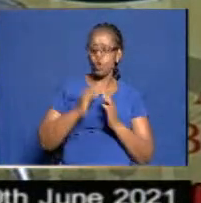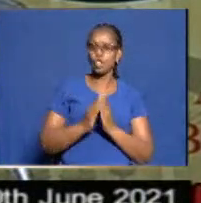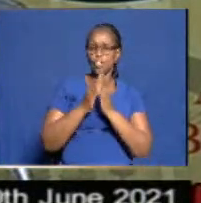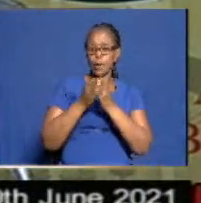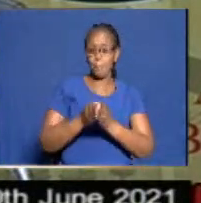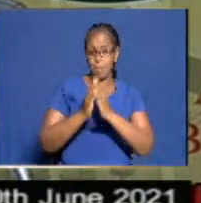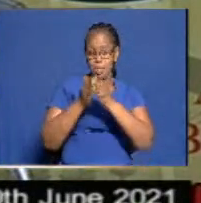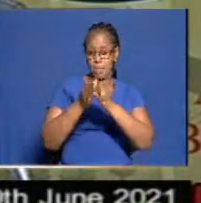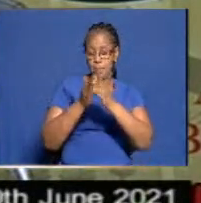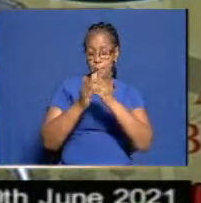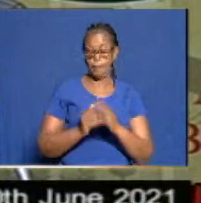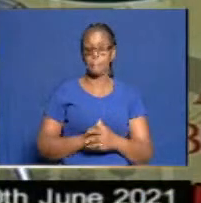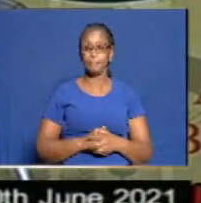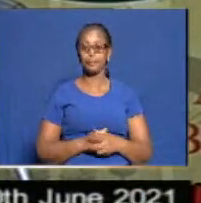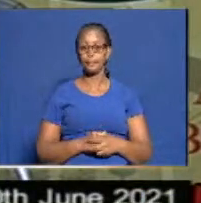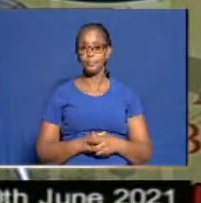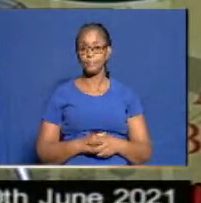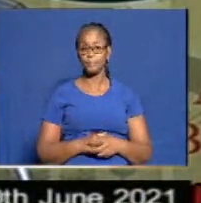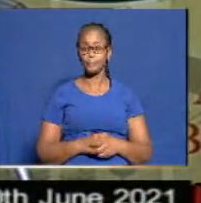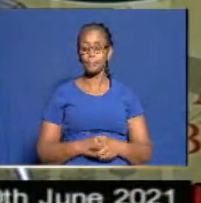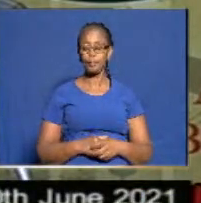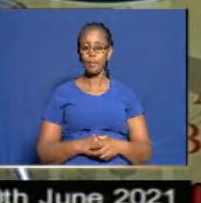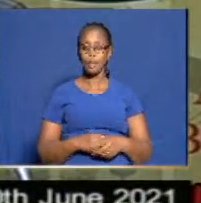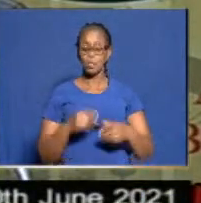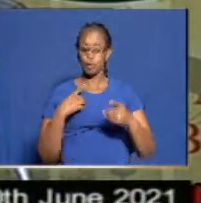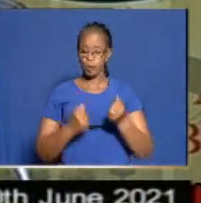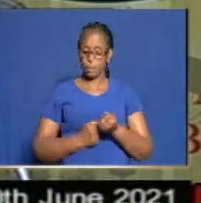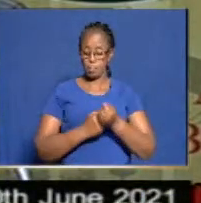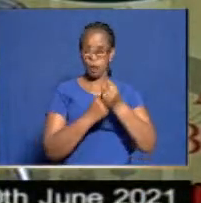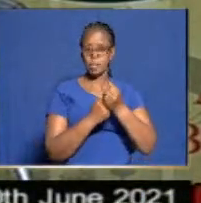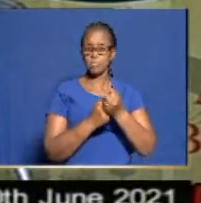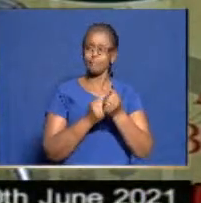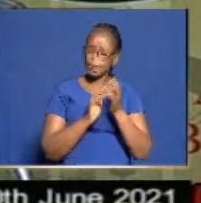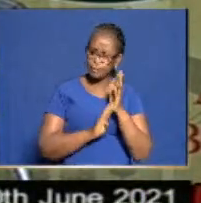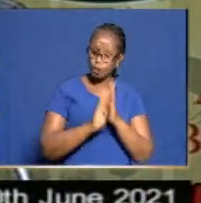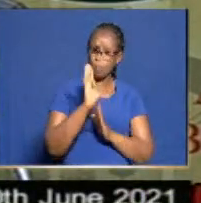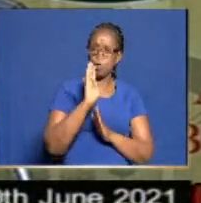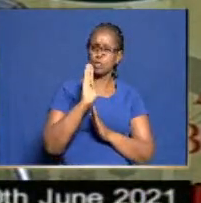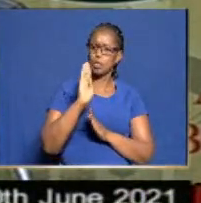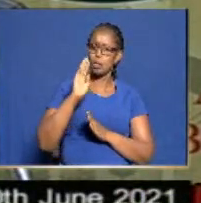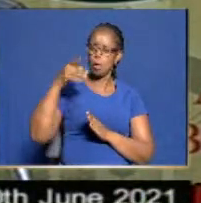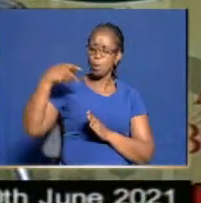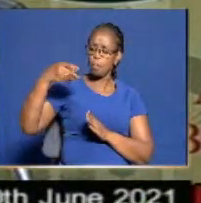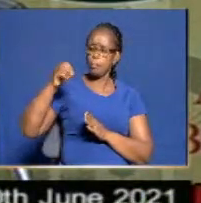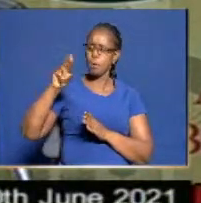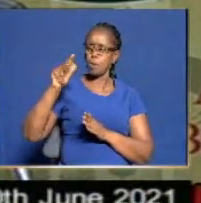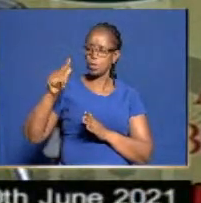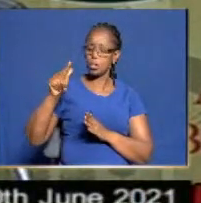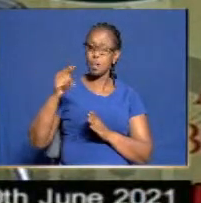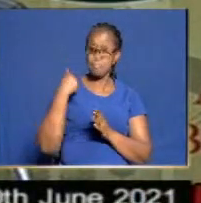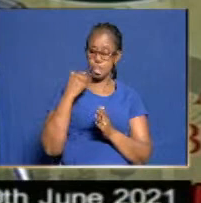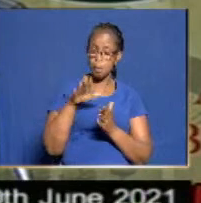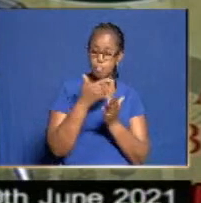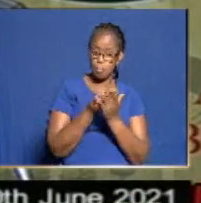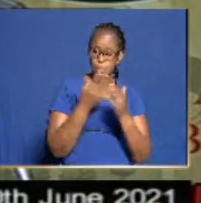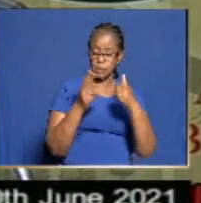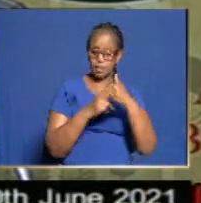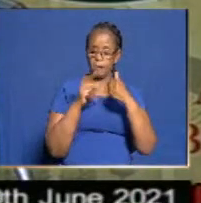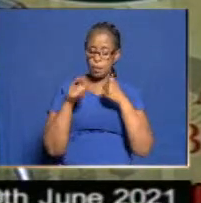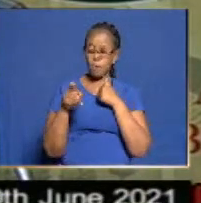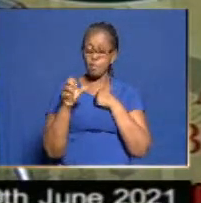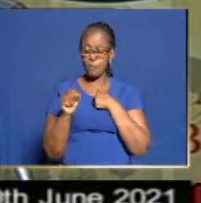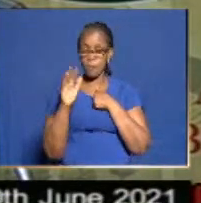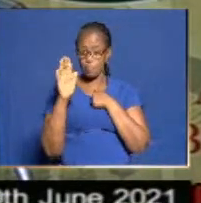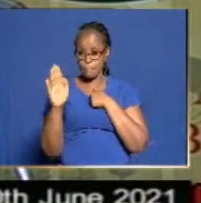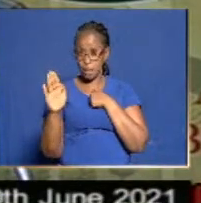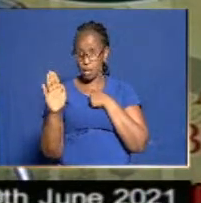Speaker, to support development of our ports, I have proposed an allocation of Kenya shilling 7.5 billion